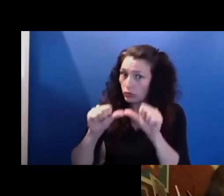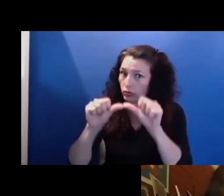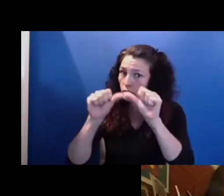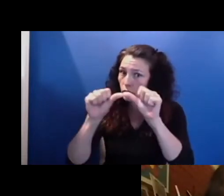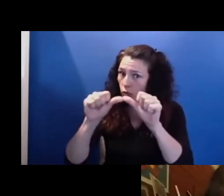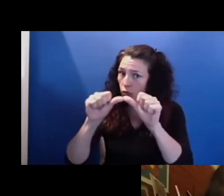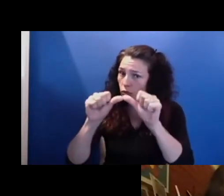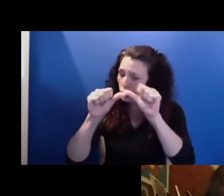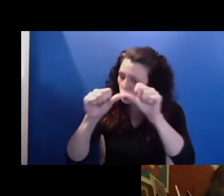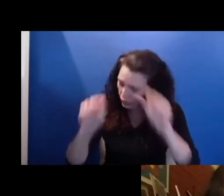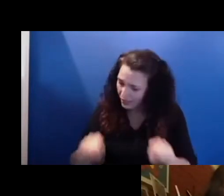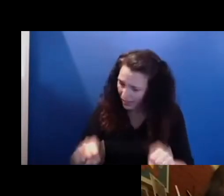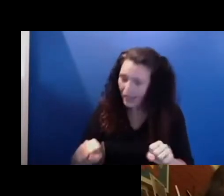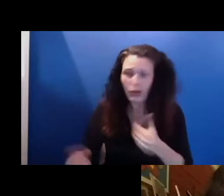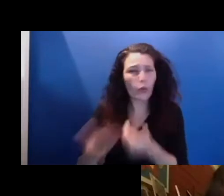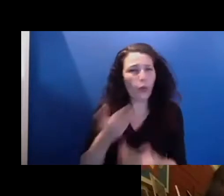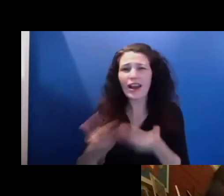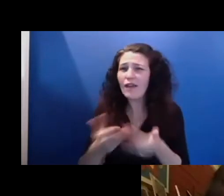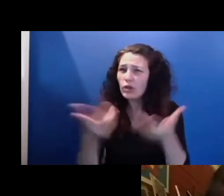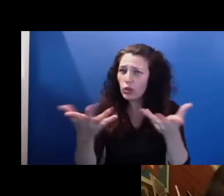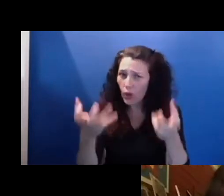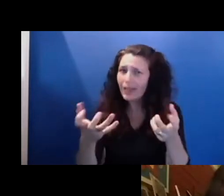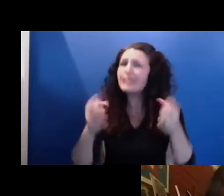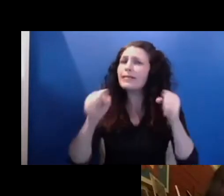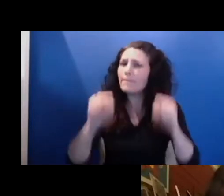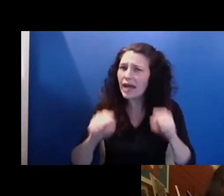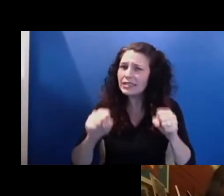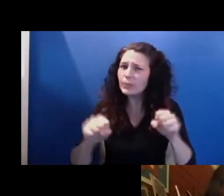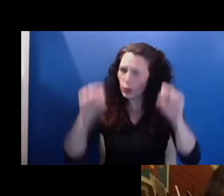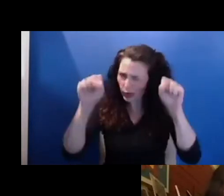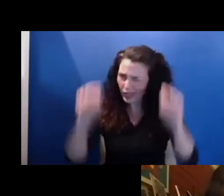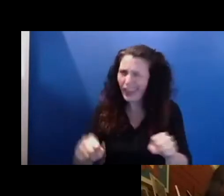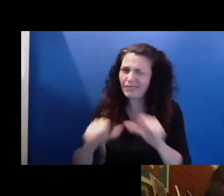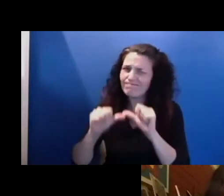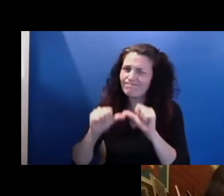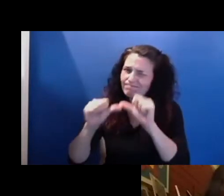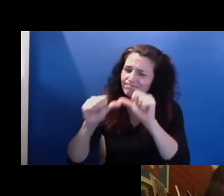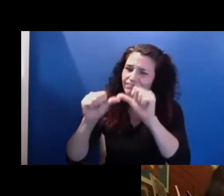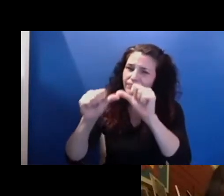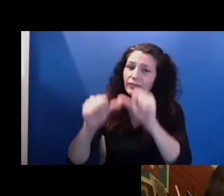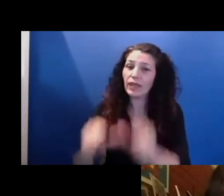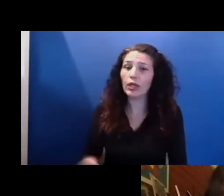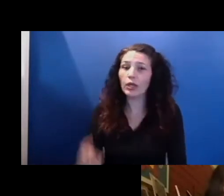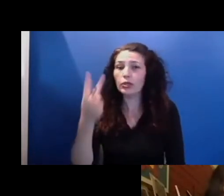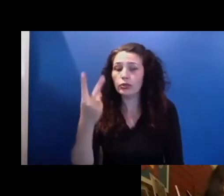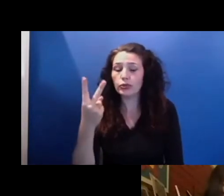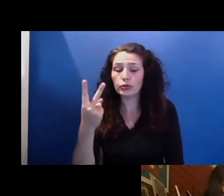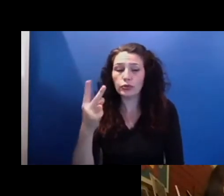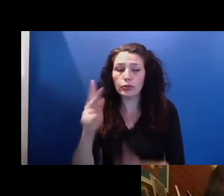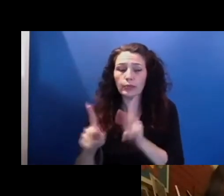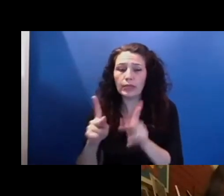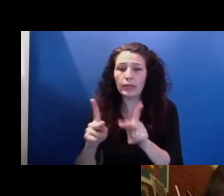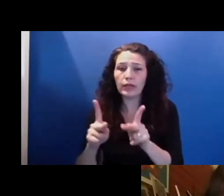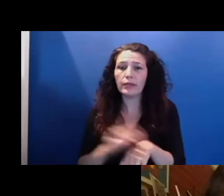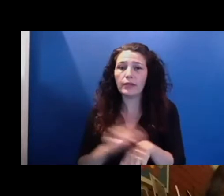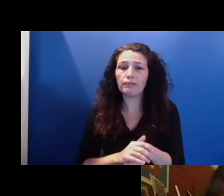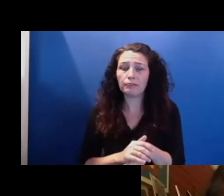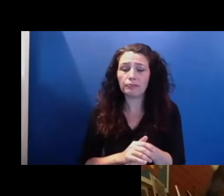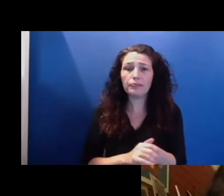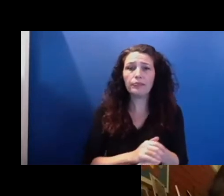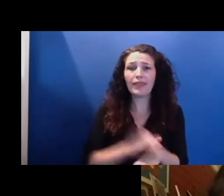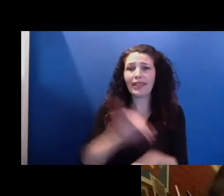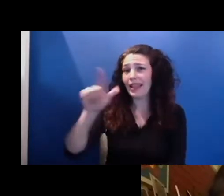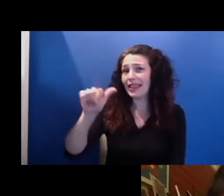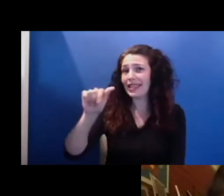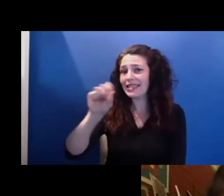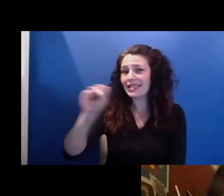is impossible. I will come back to them later on. Two other folks I'd like to acknowledge are Sue Quigley and Lisa Jordan, both of whom I walked alongside